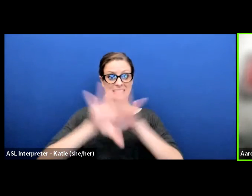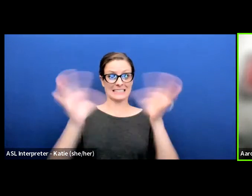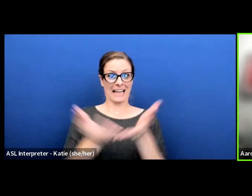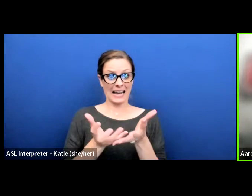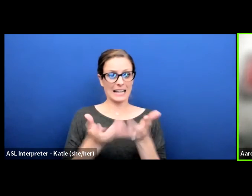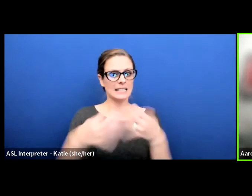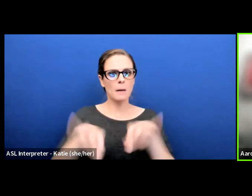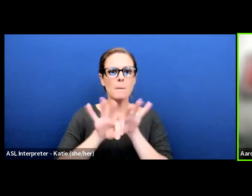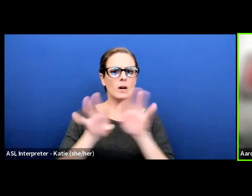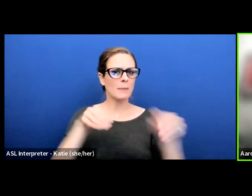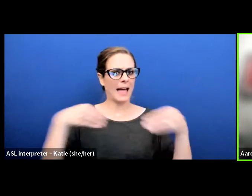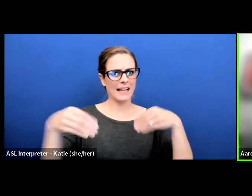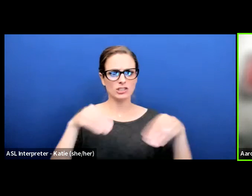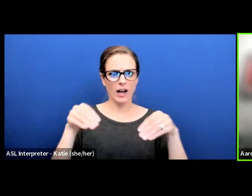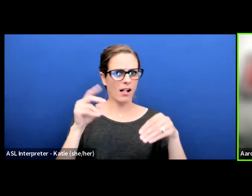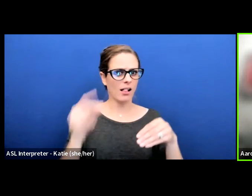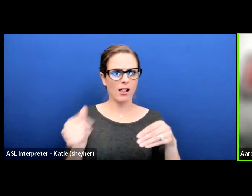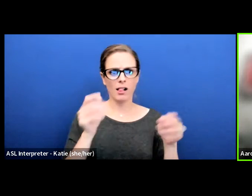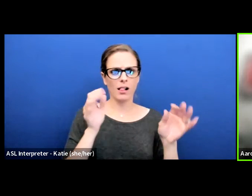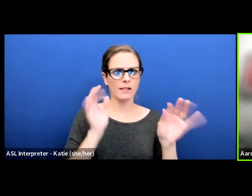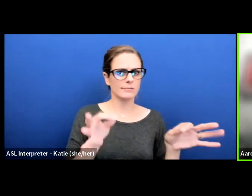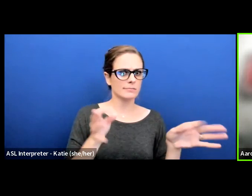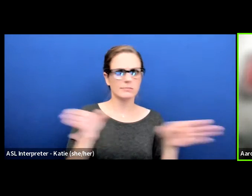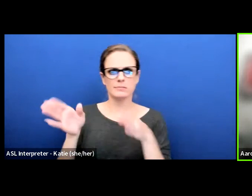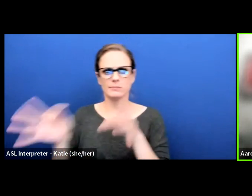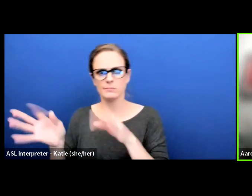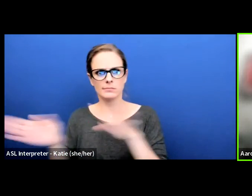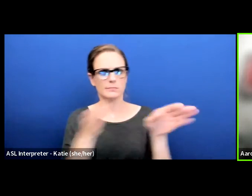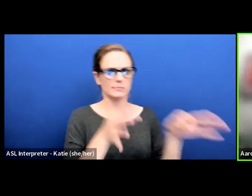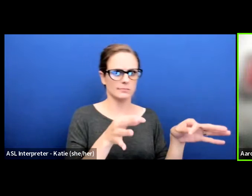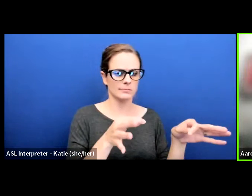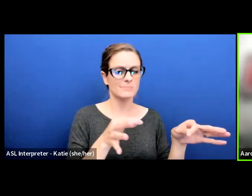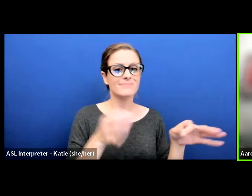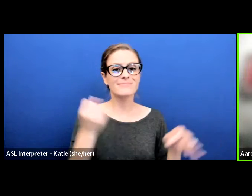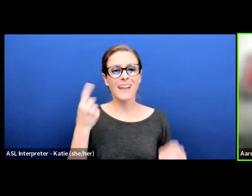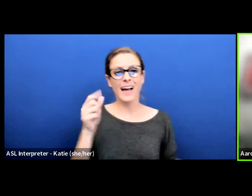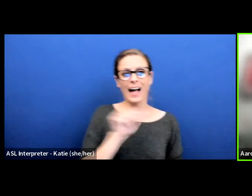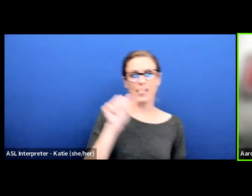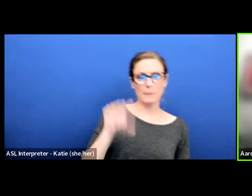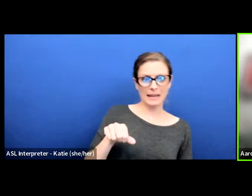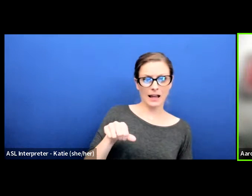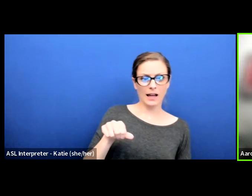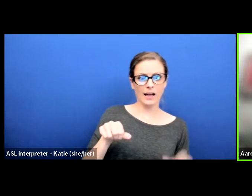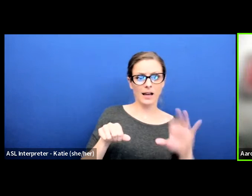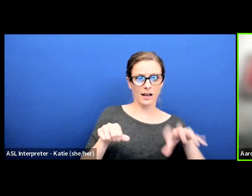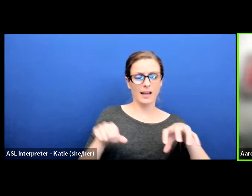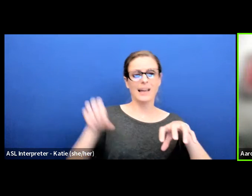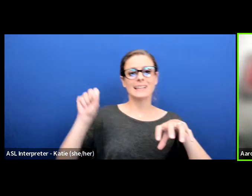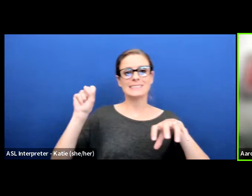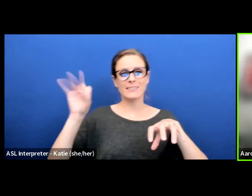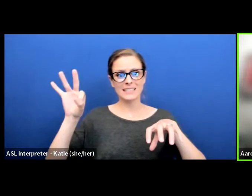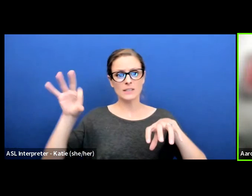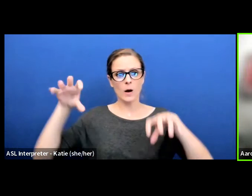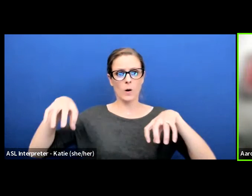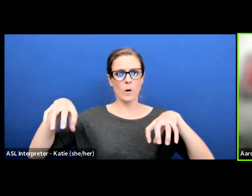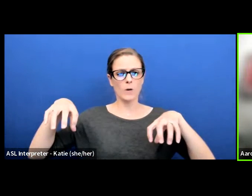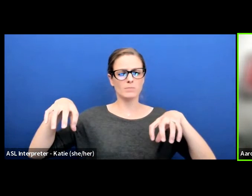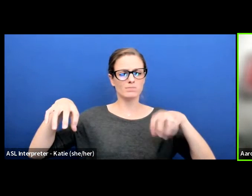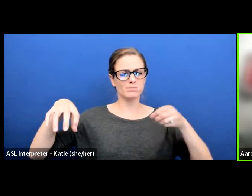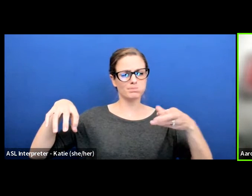mean, Alameda County has twice the population almost as San Francisco. We're a very, very